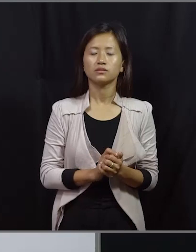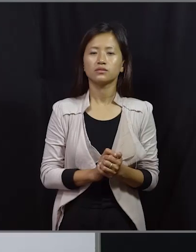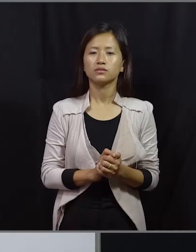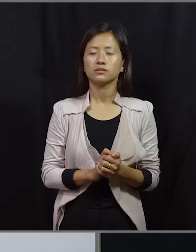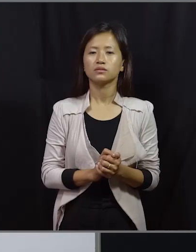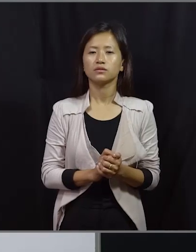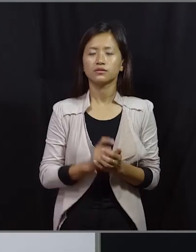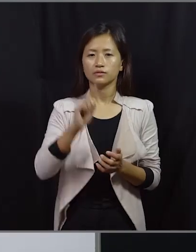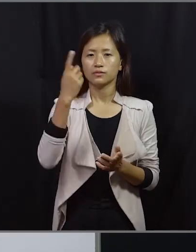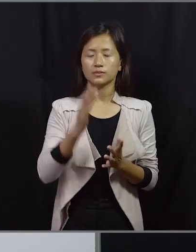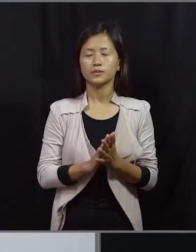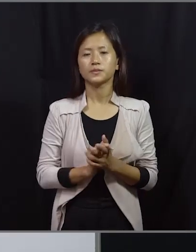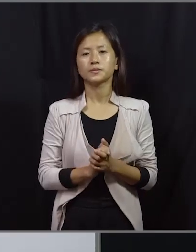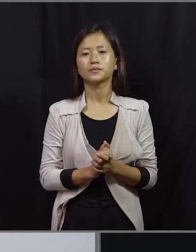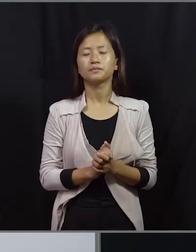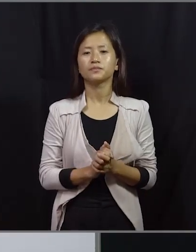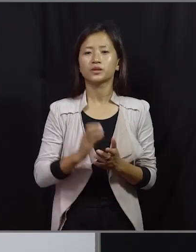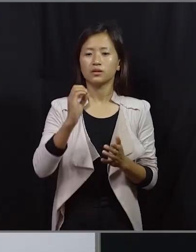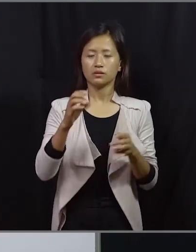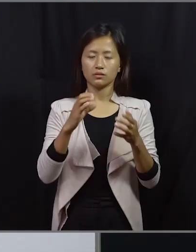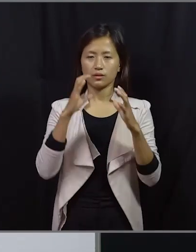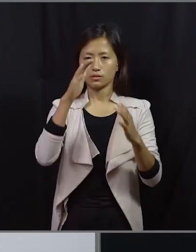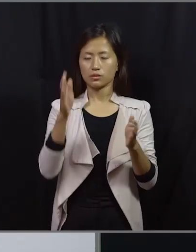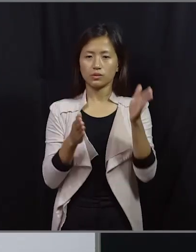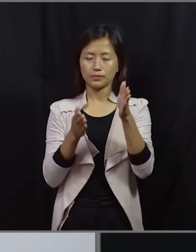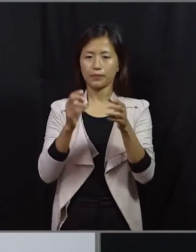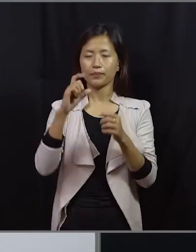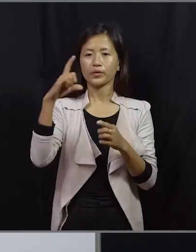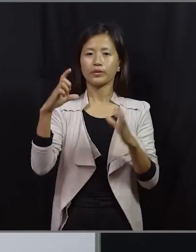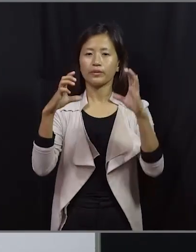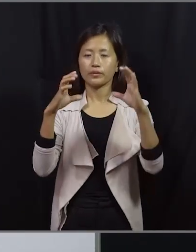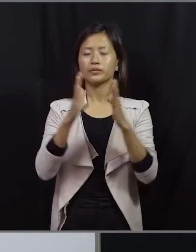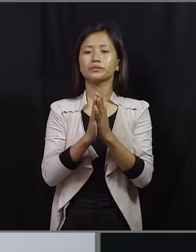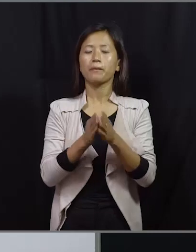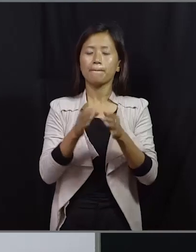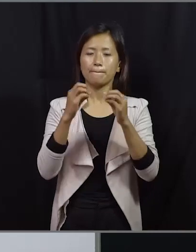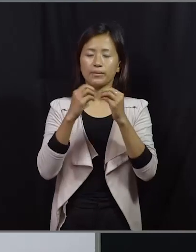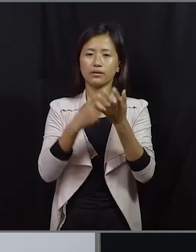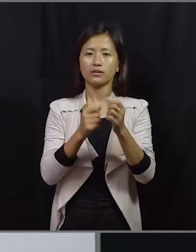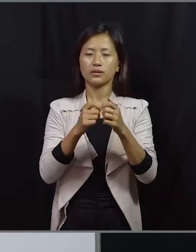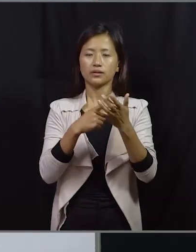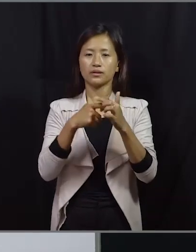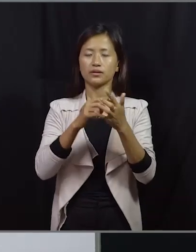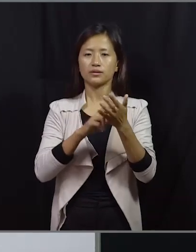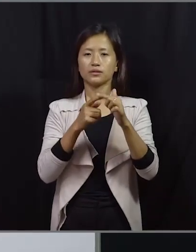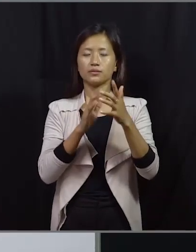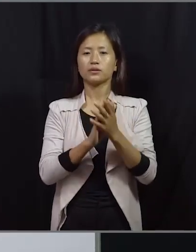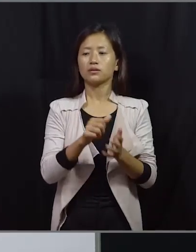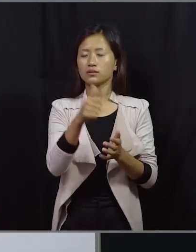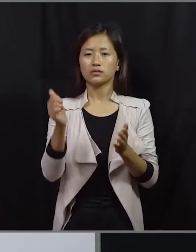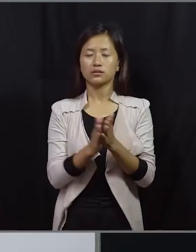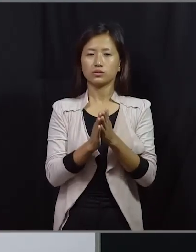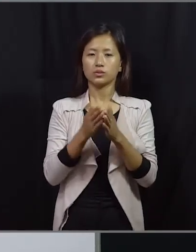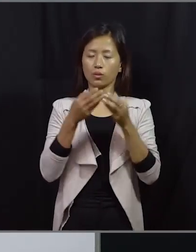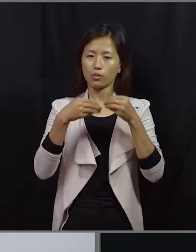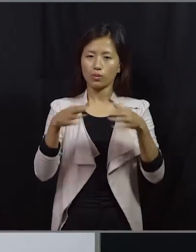The first one is with the closed bracket, right? The other one with open